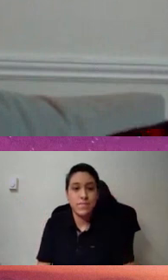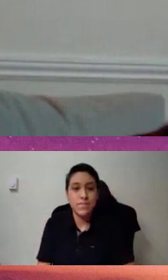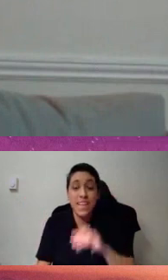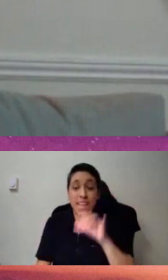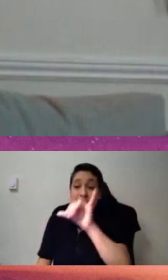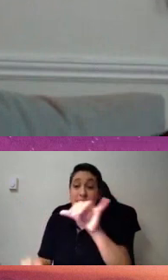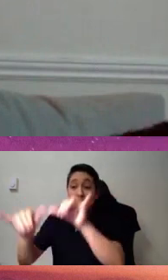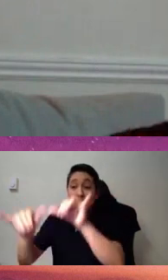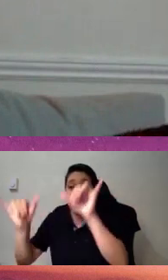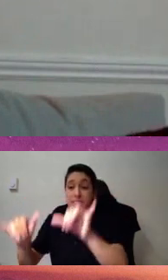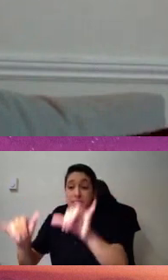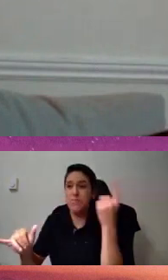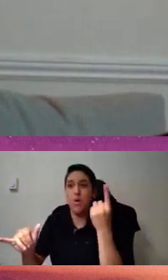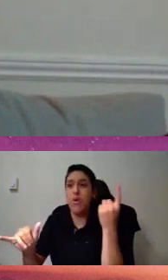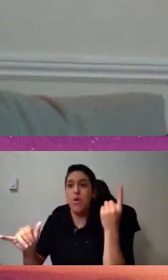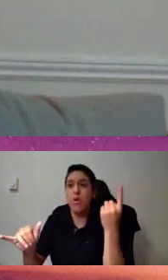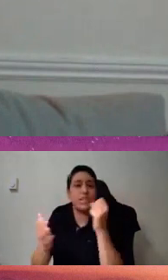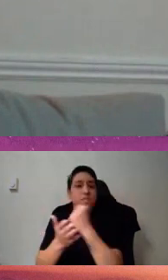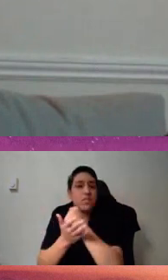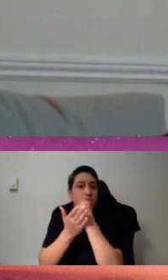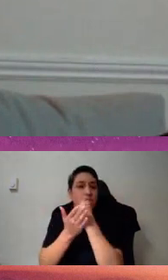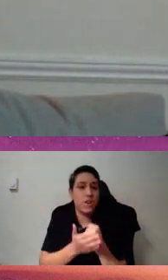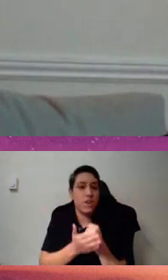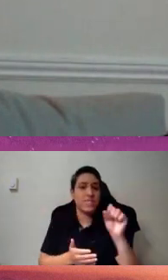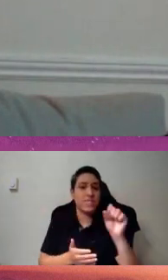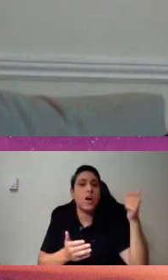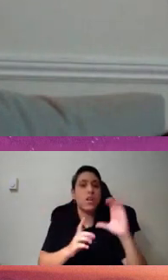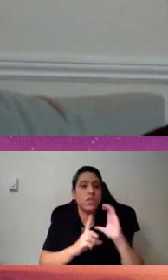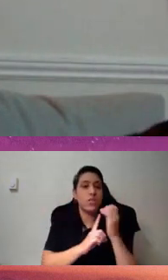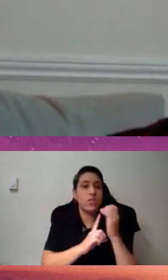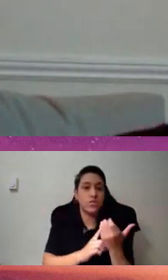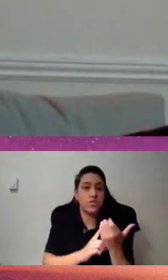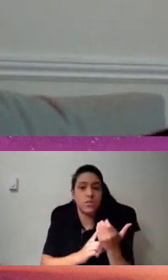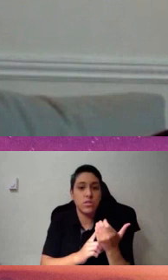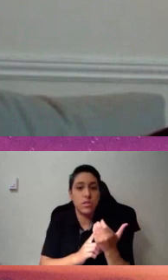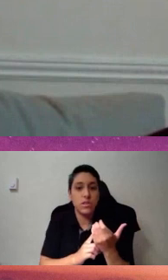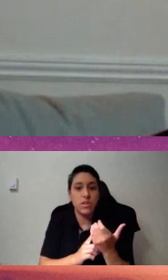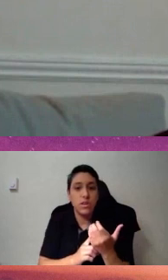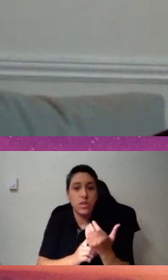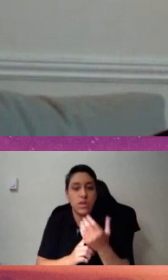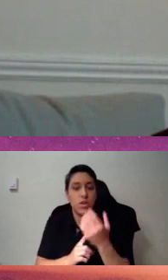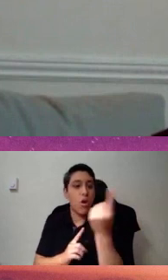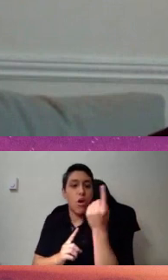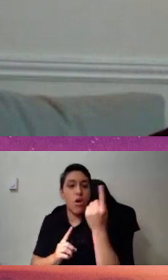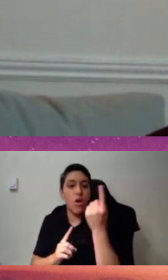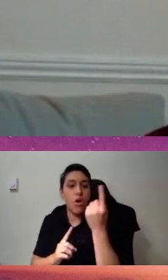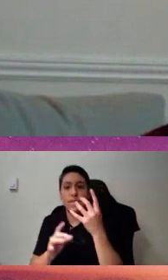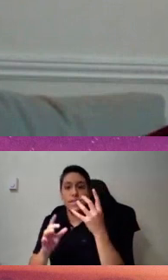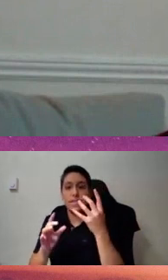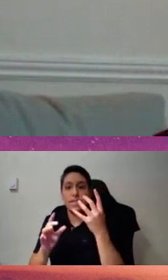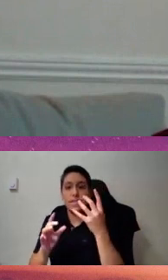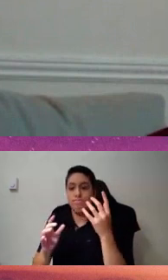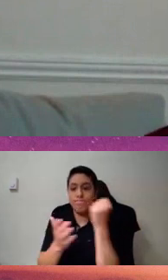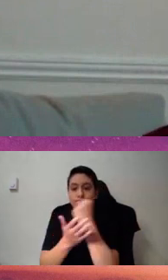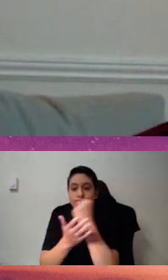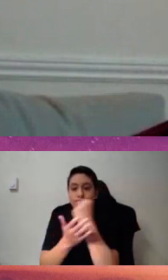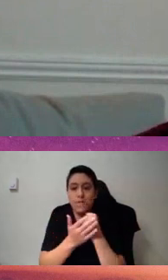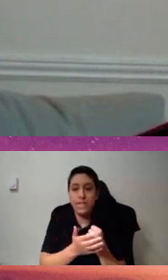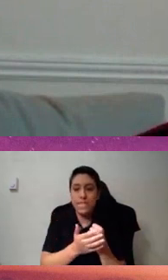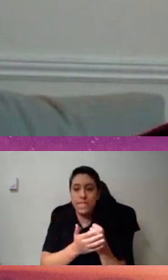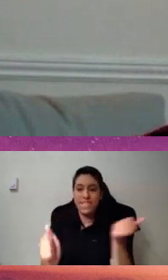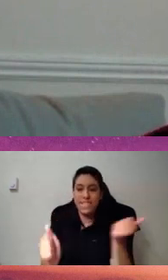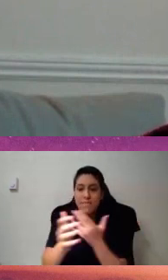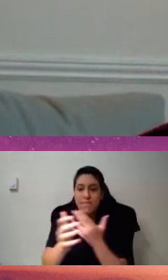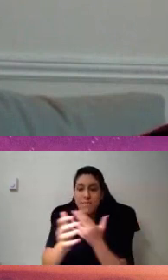of anything and everything that did not or does not fit its values and norms.